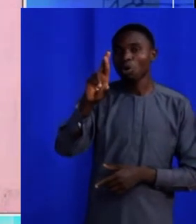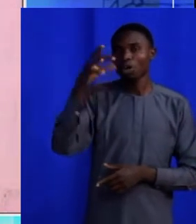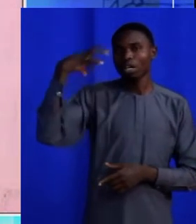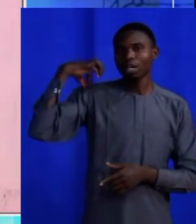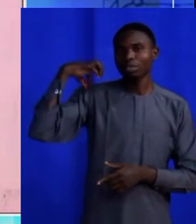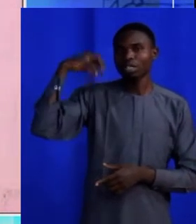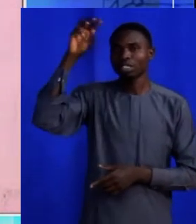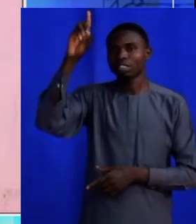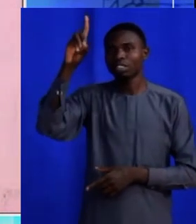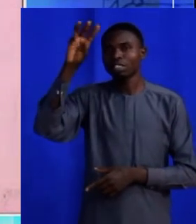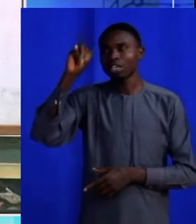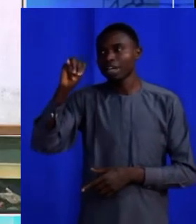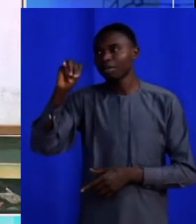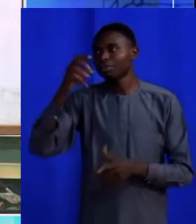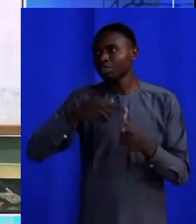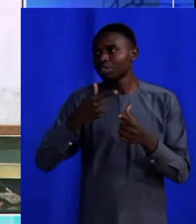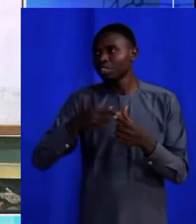fowls. We have